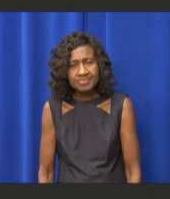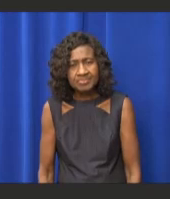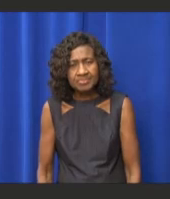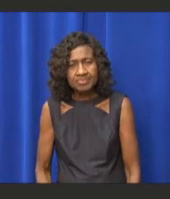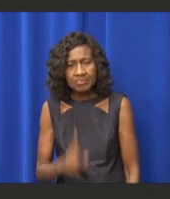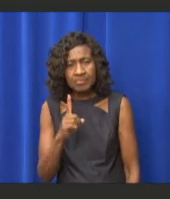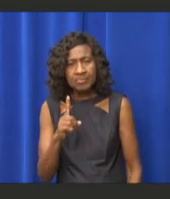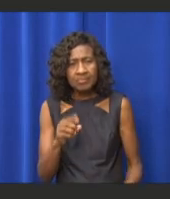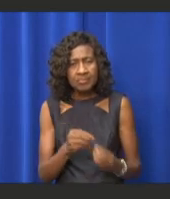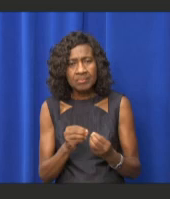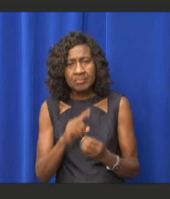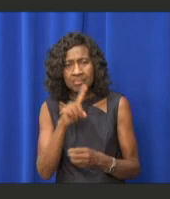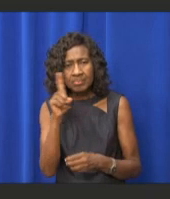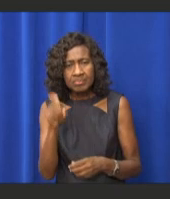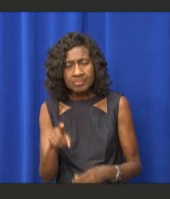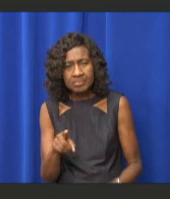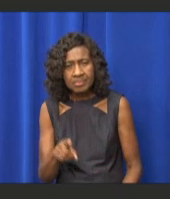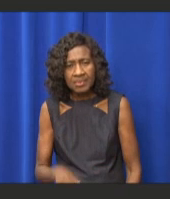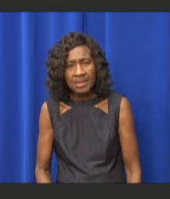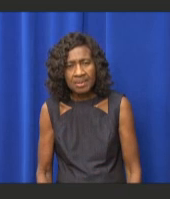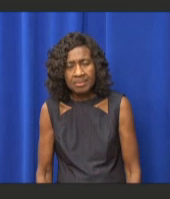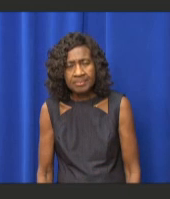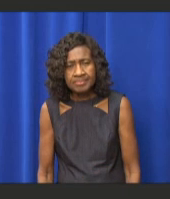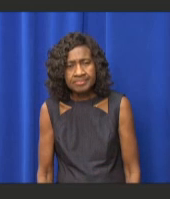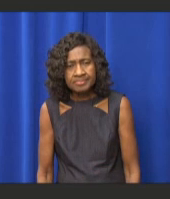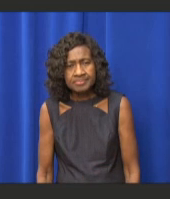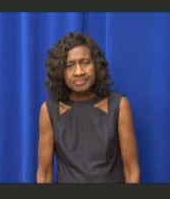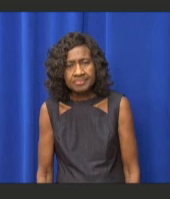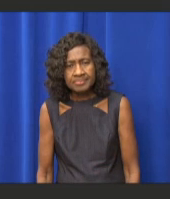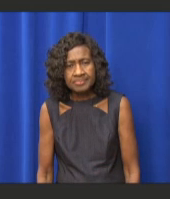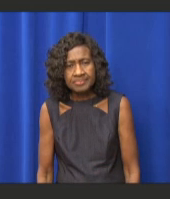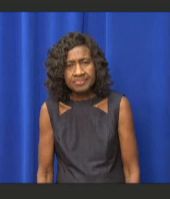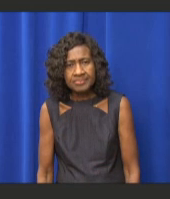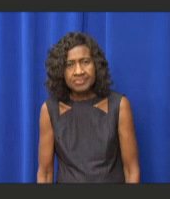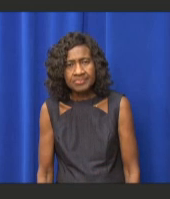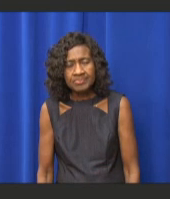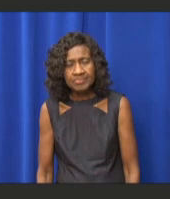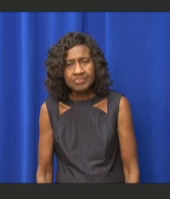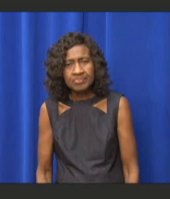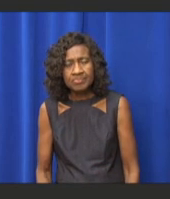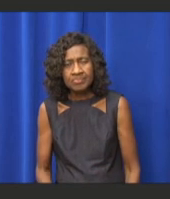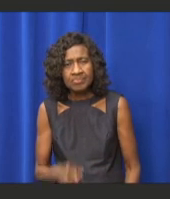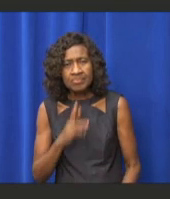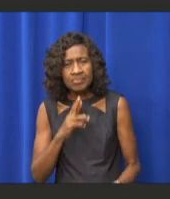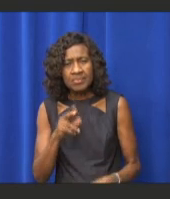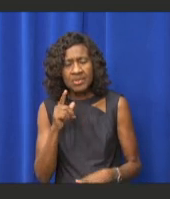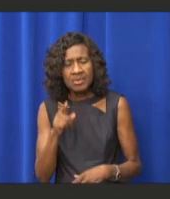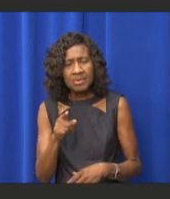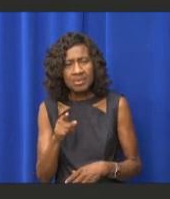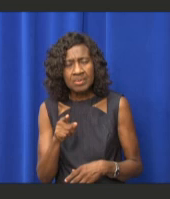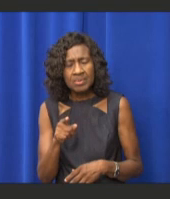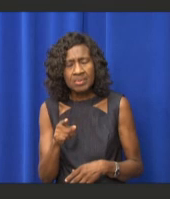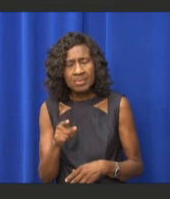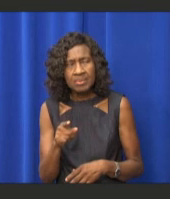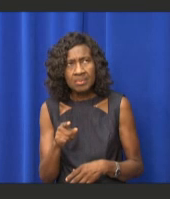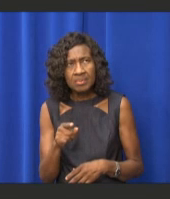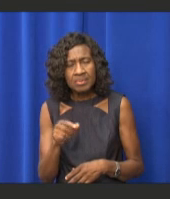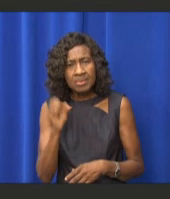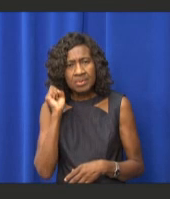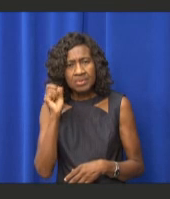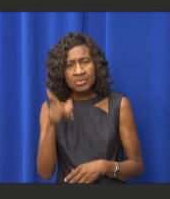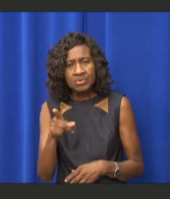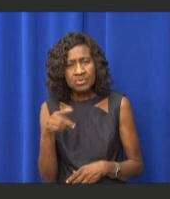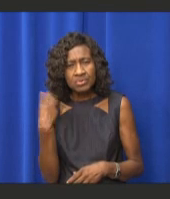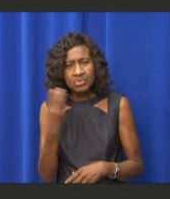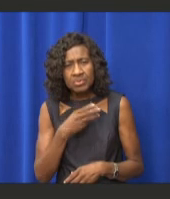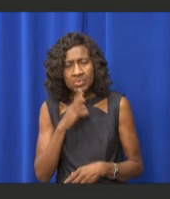have one question that could go for you or Governor Roper, but are you guys concerned, or should we be concerned with the